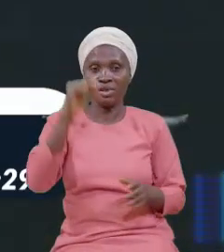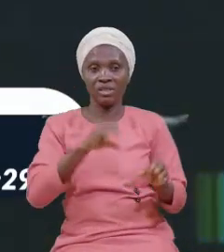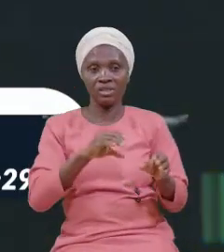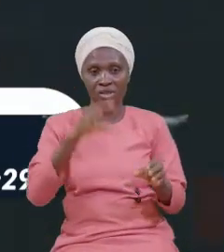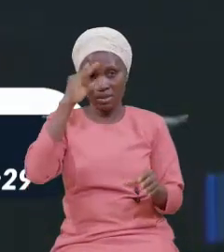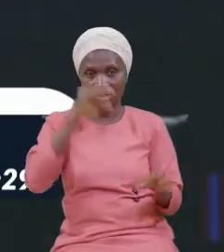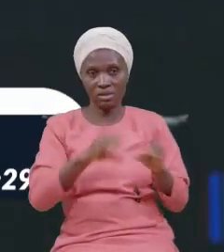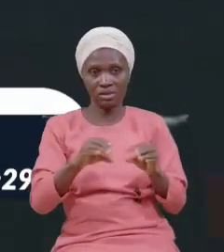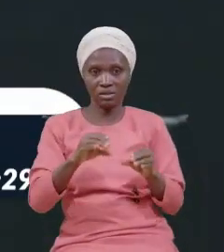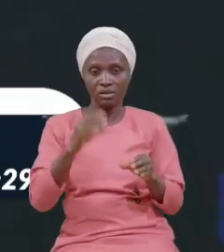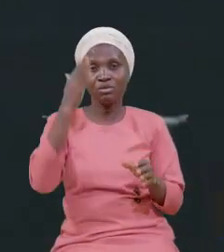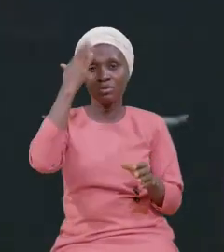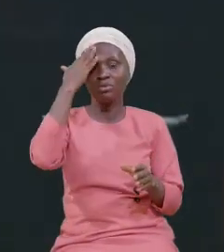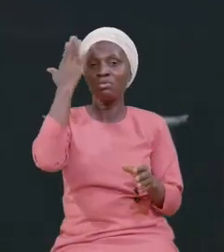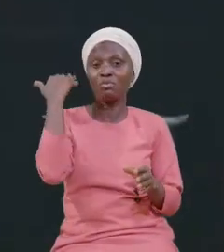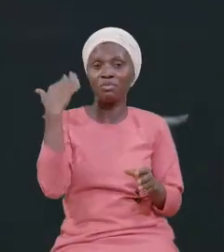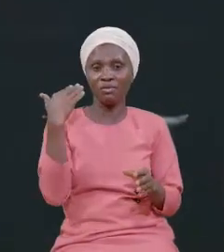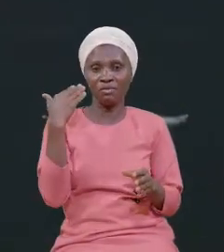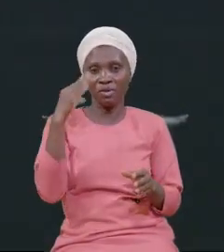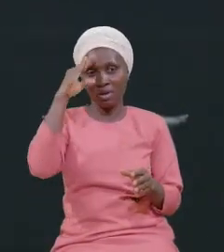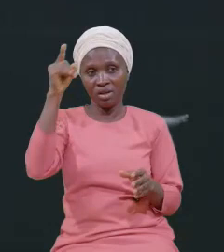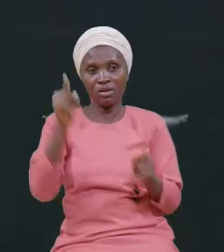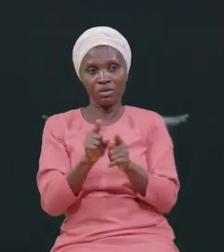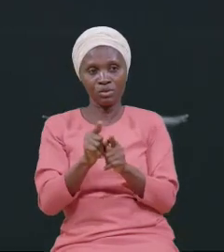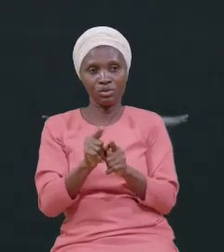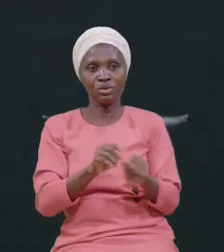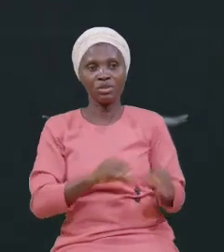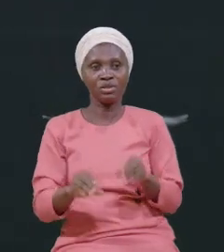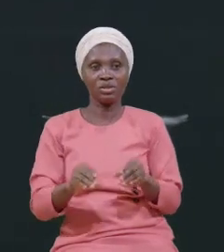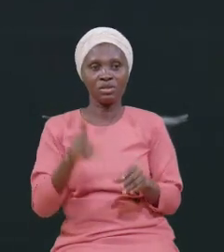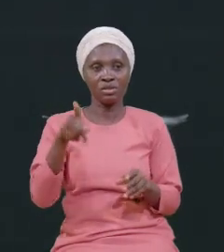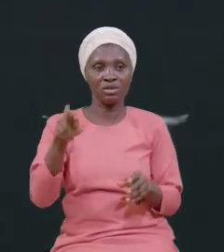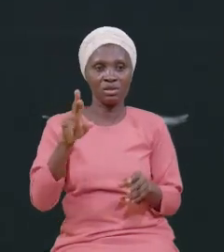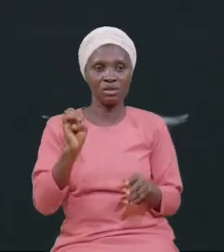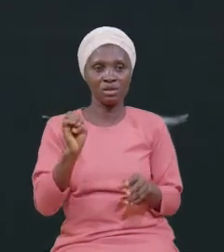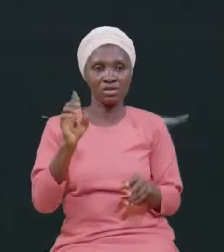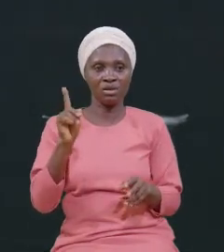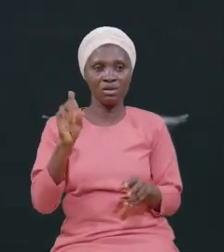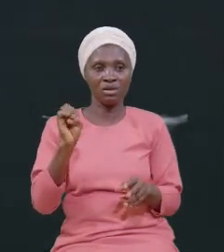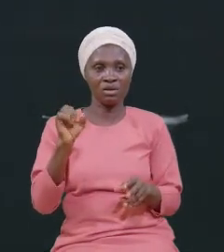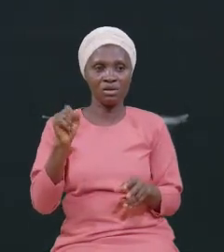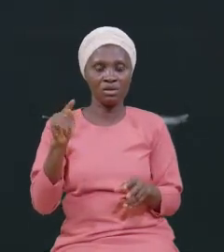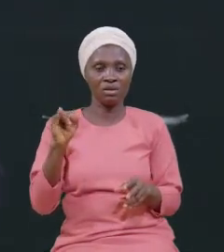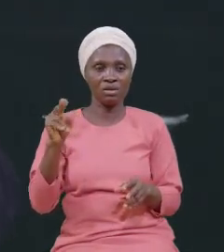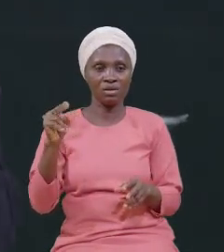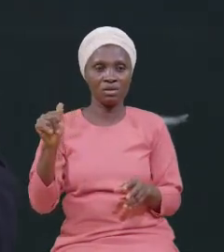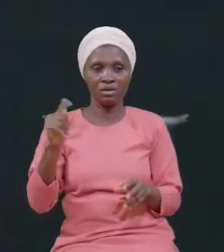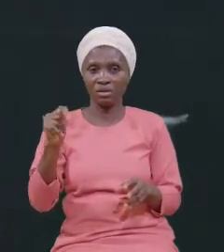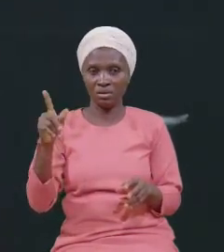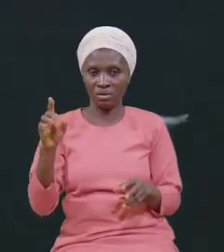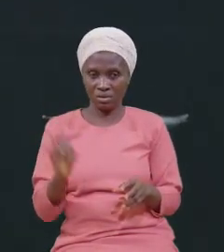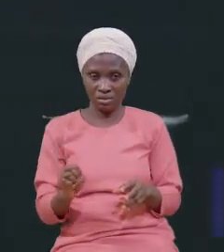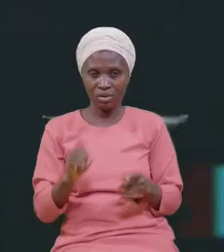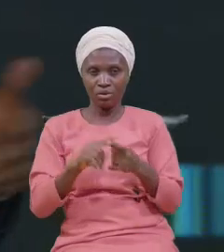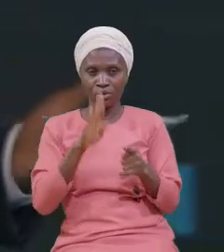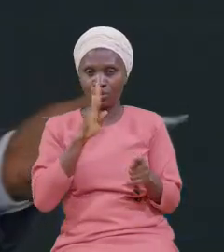predestinate to be conformed to the image of his son. That's what he wants of us. He wants